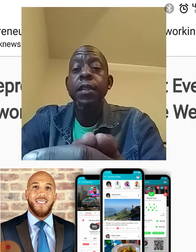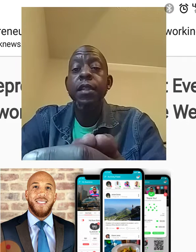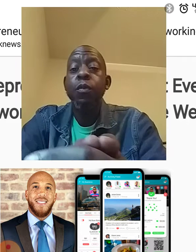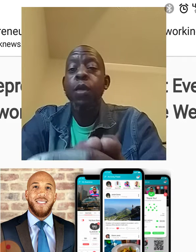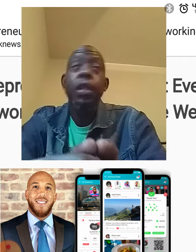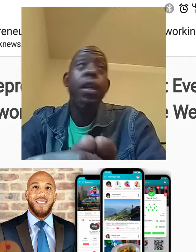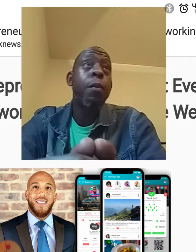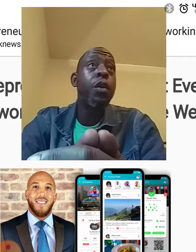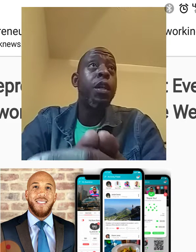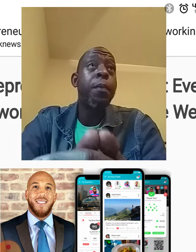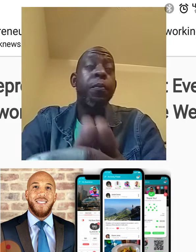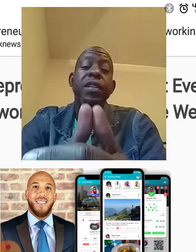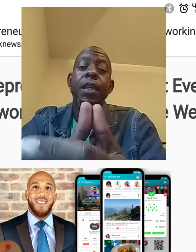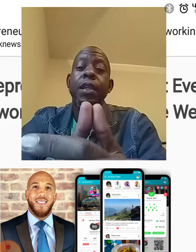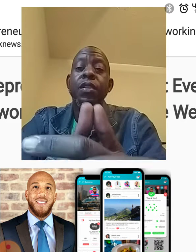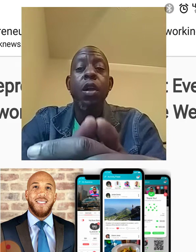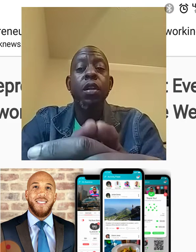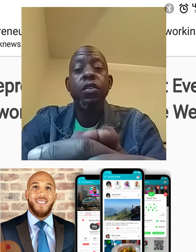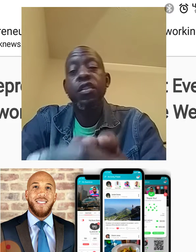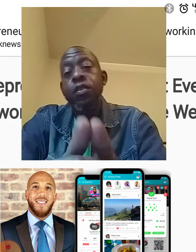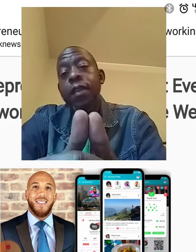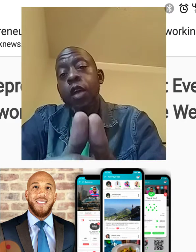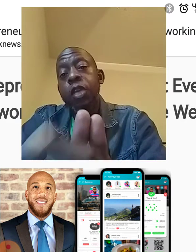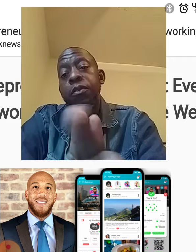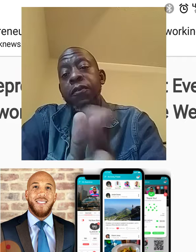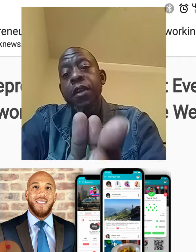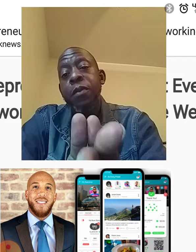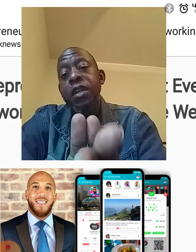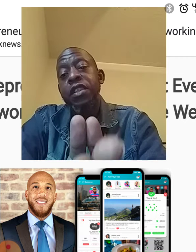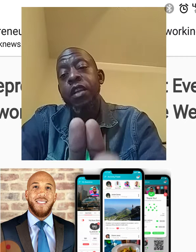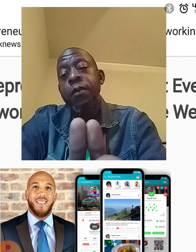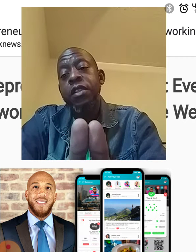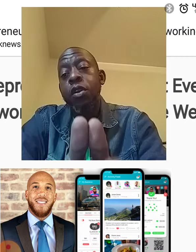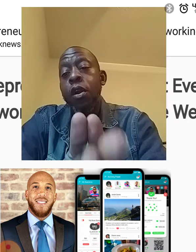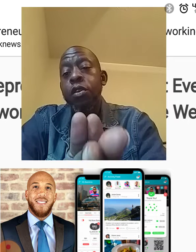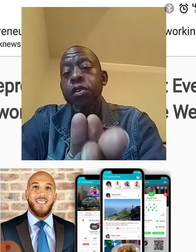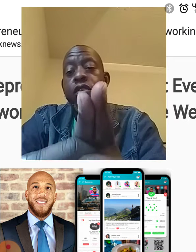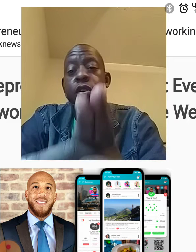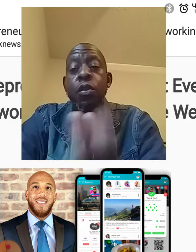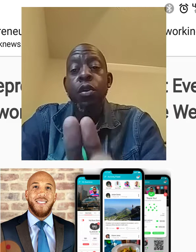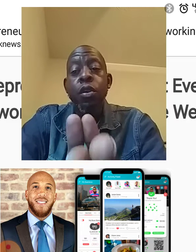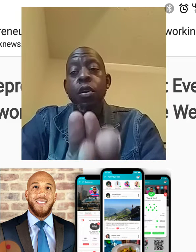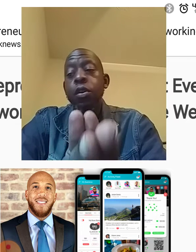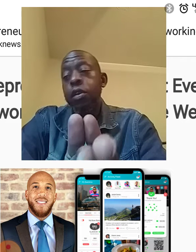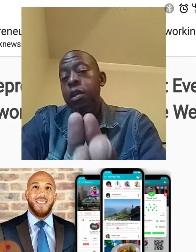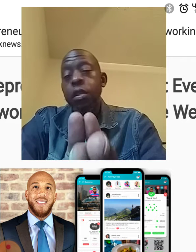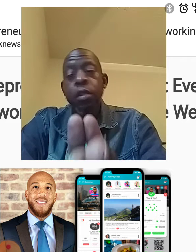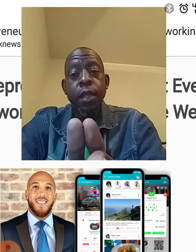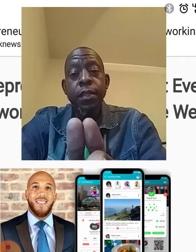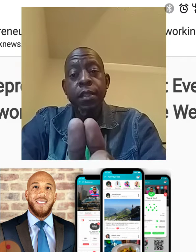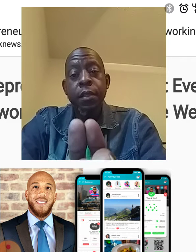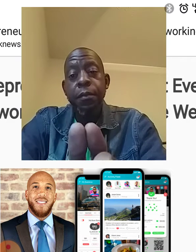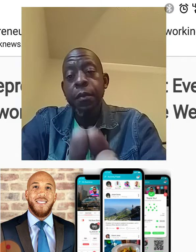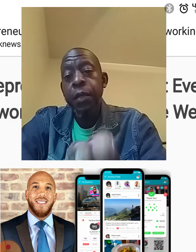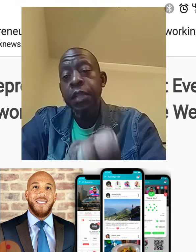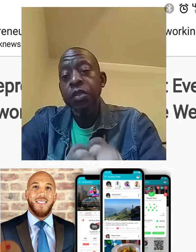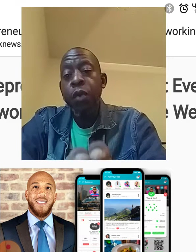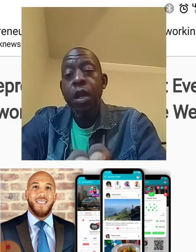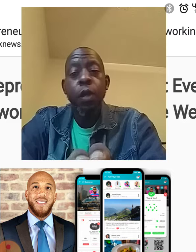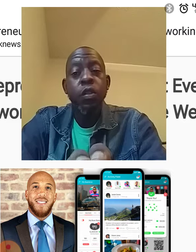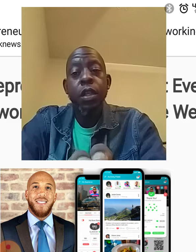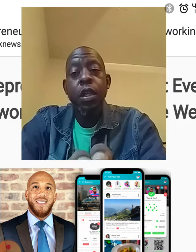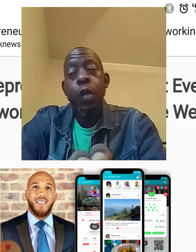Anyway, I just wanted to come on here and present this article to you. I thought it was very much an interesting article. So let's see. But it's